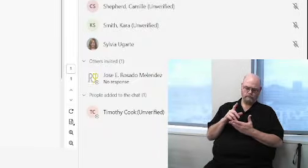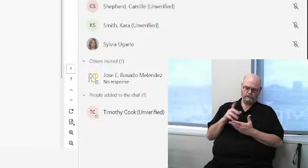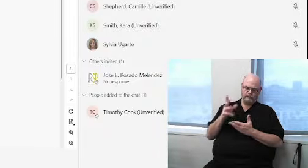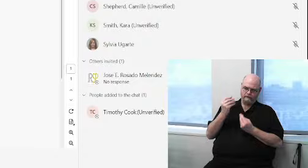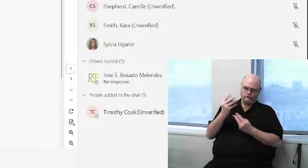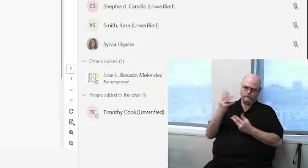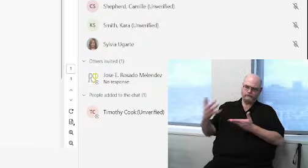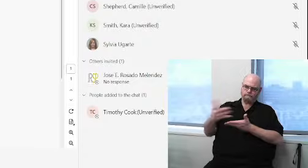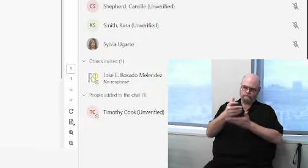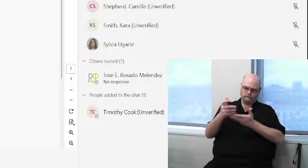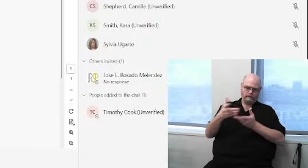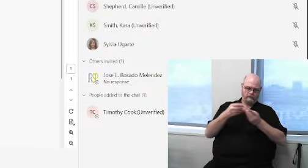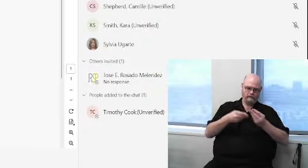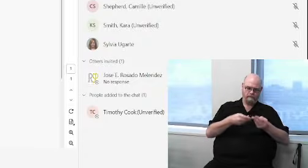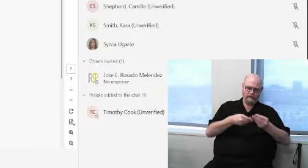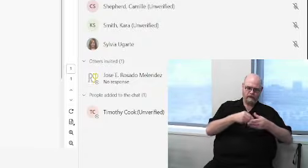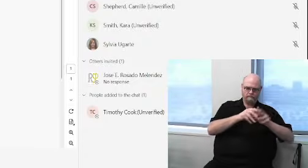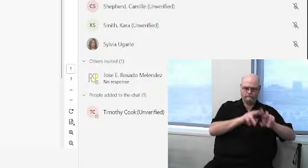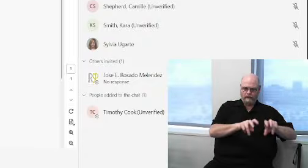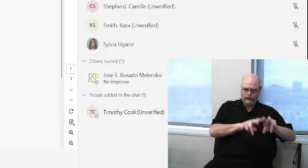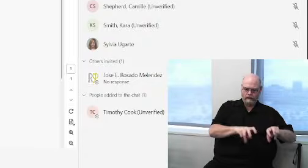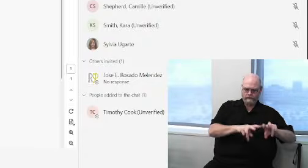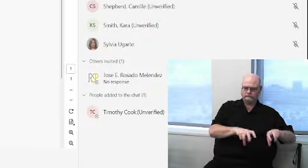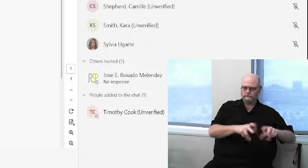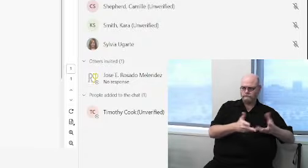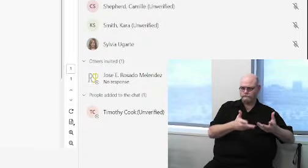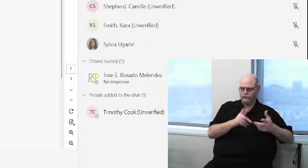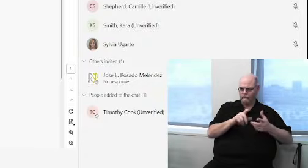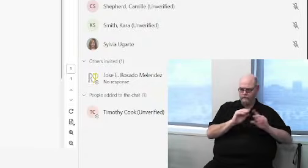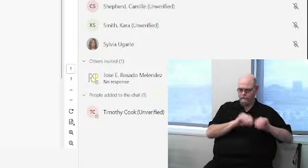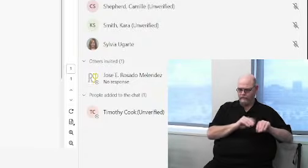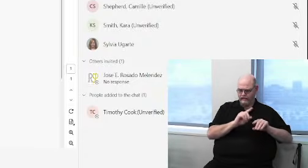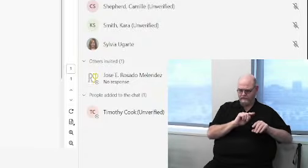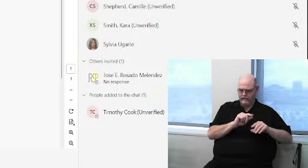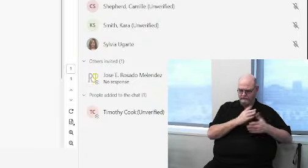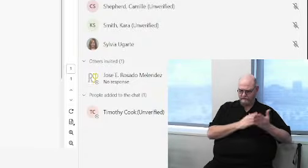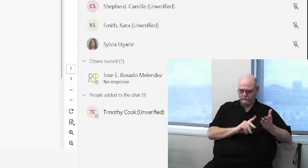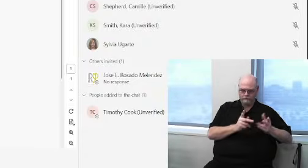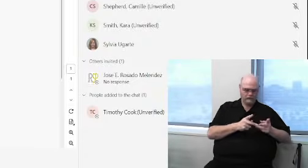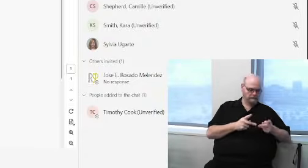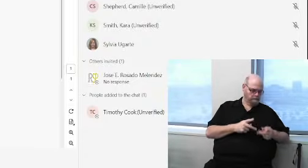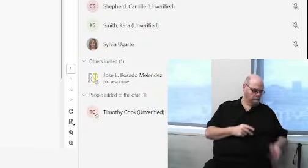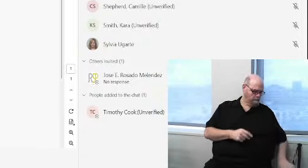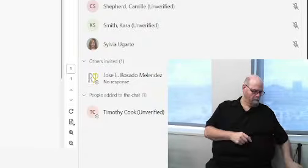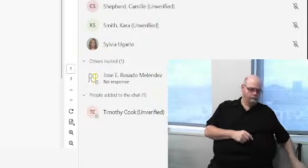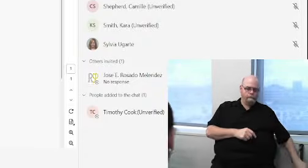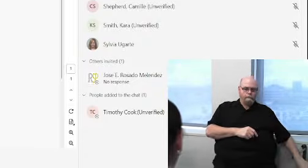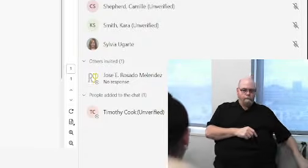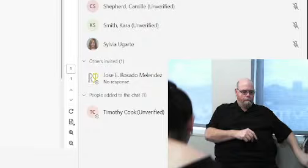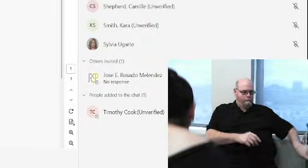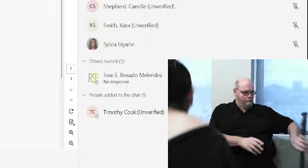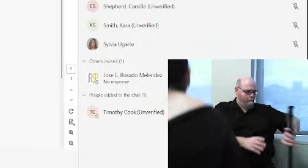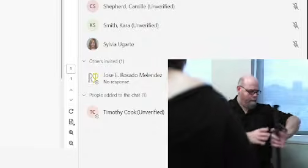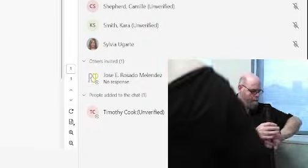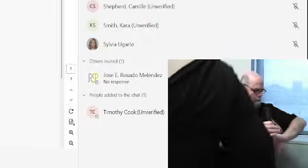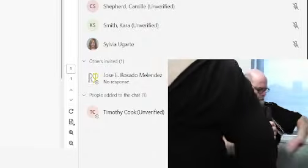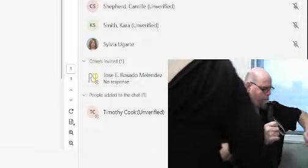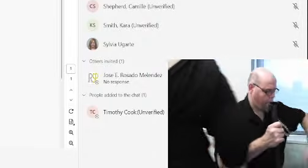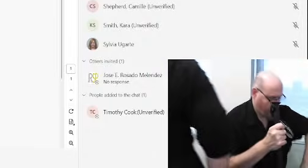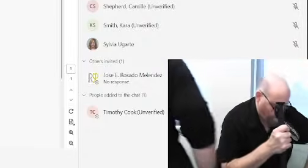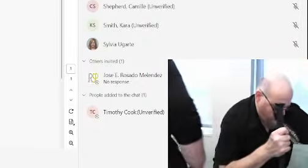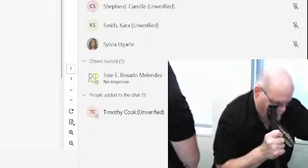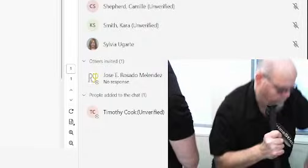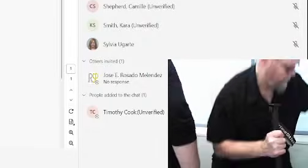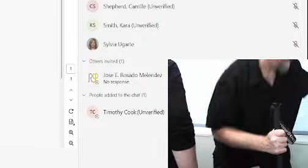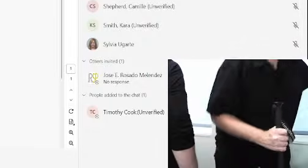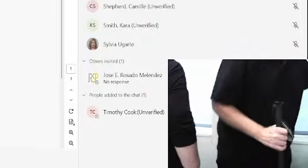So in order to the model to run, you need to definitely put the data somewhere. Sure. Yeah, I understand that. I'm just asking, can you